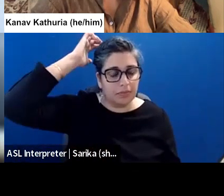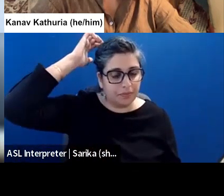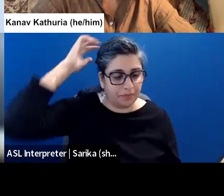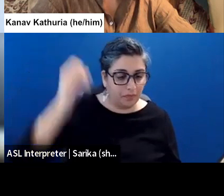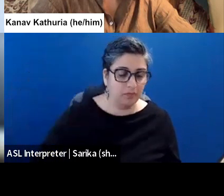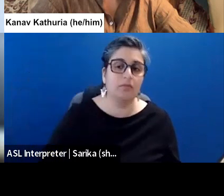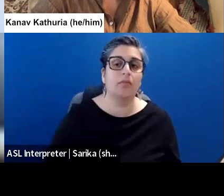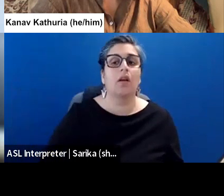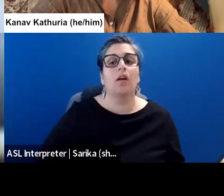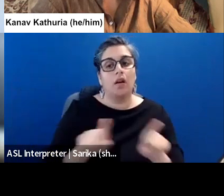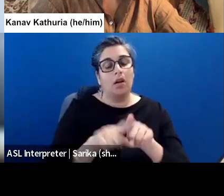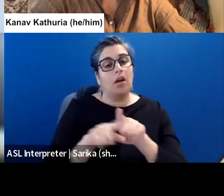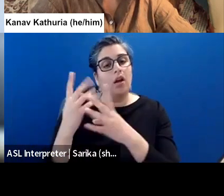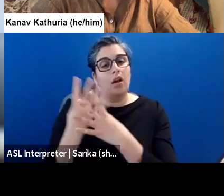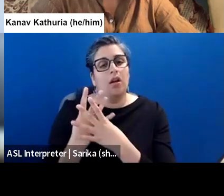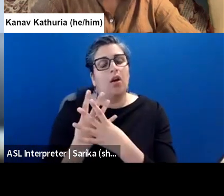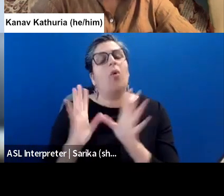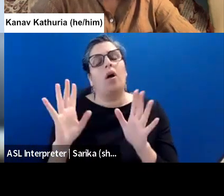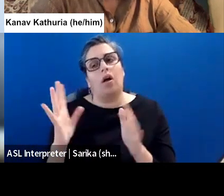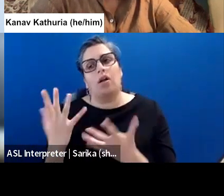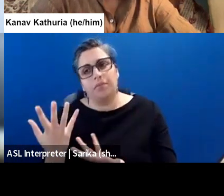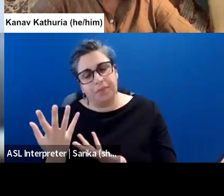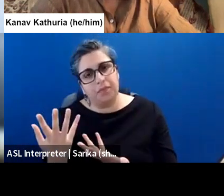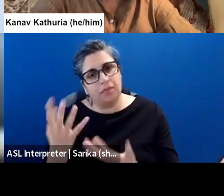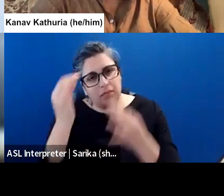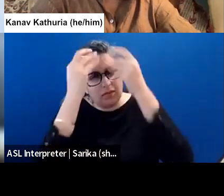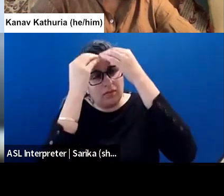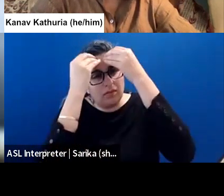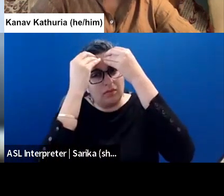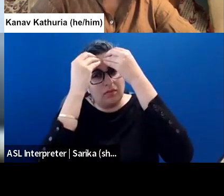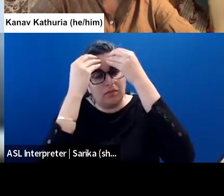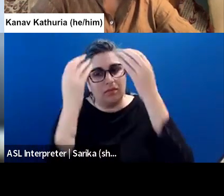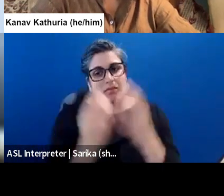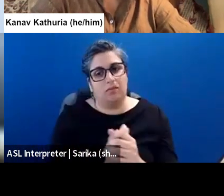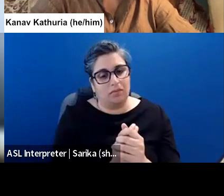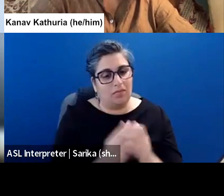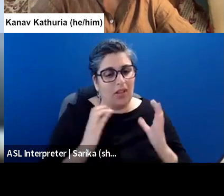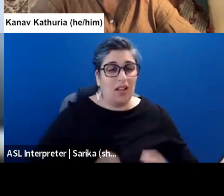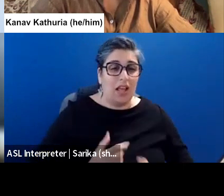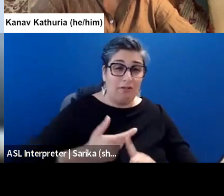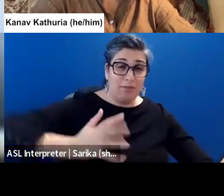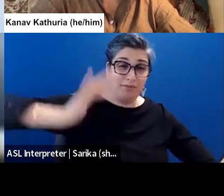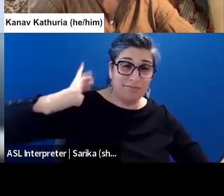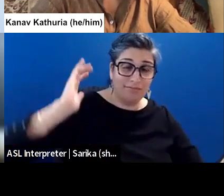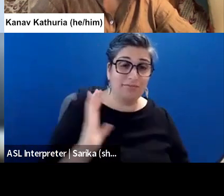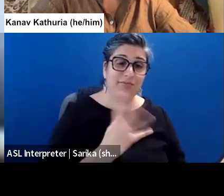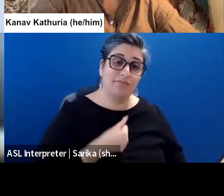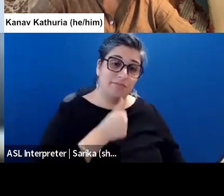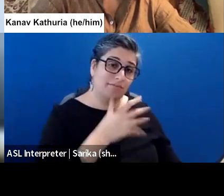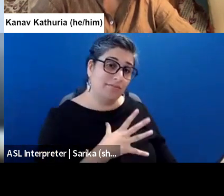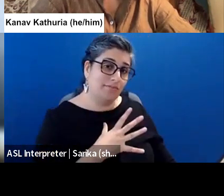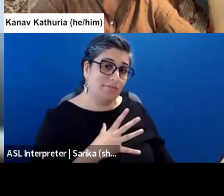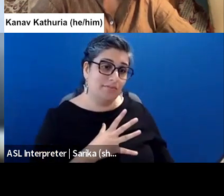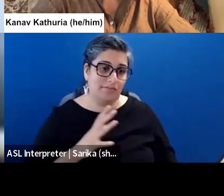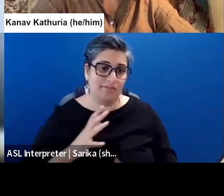in prisons, I mean, one of the first things I thought about it was a client from a long time ago who was a trans woman in a men's